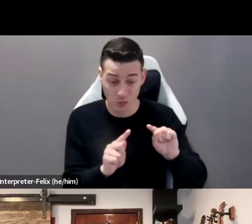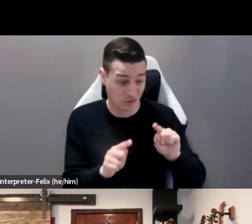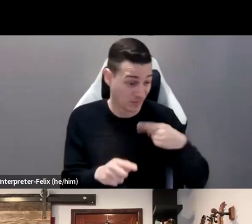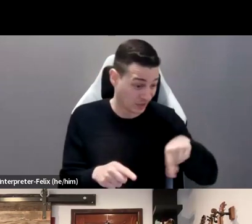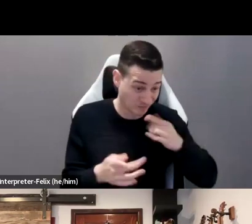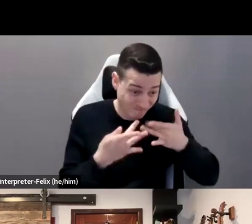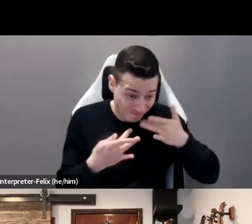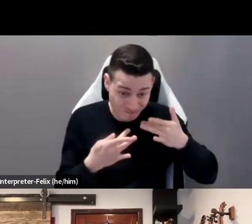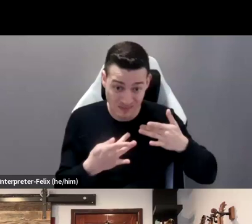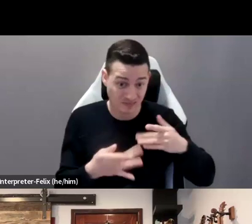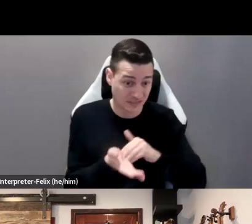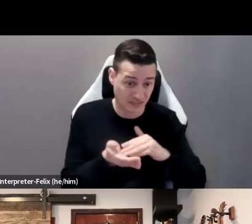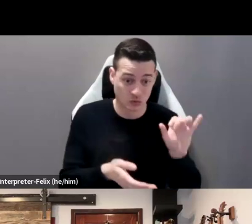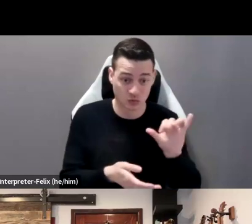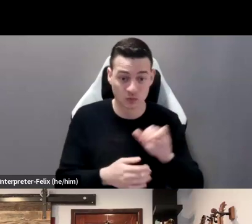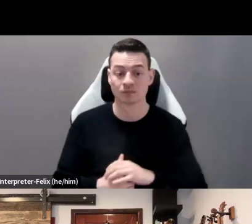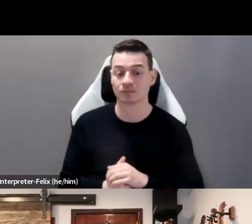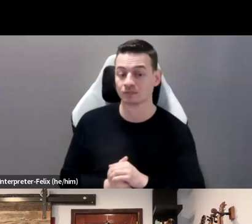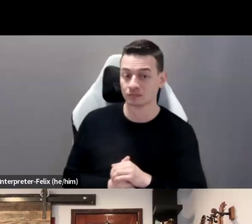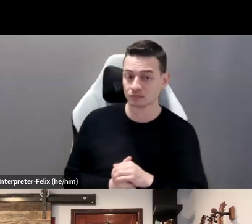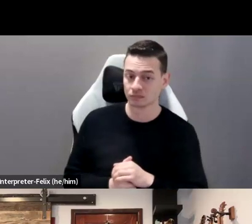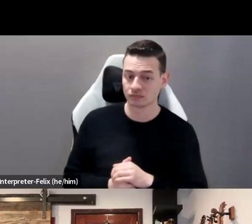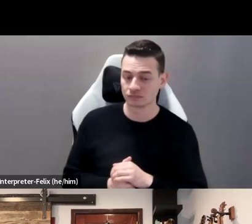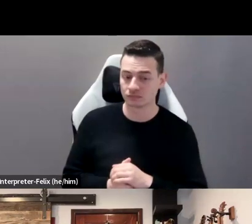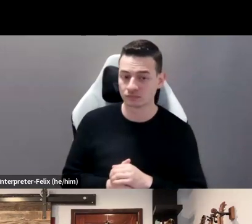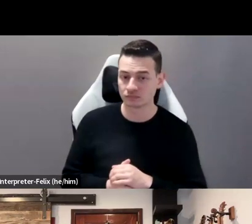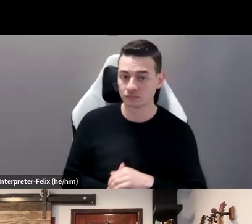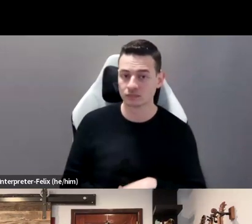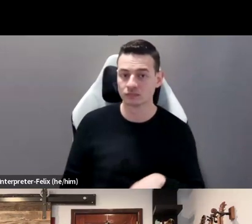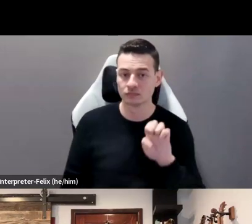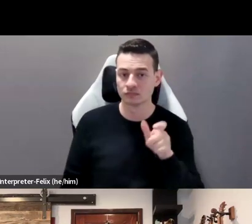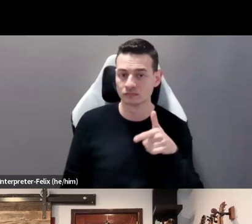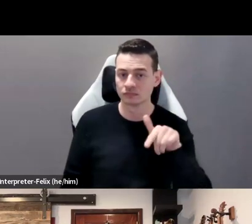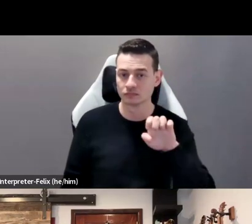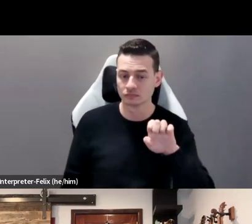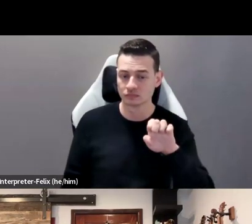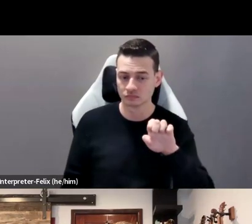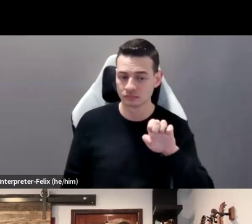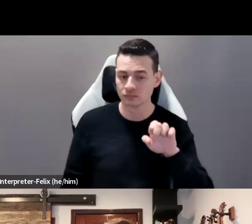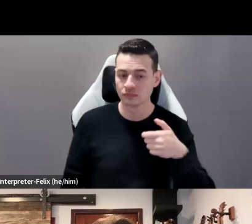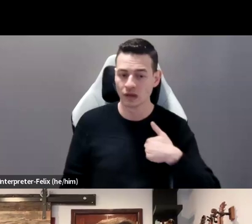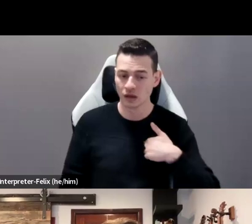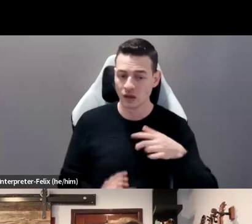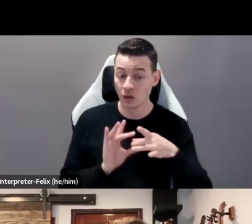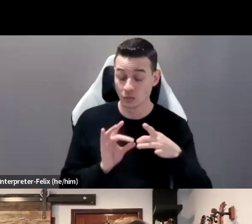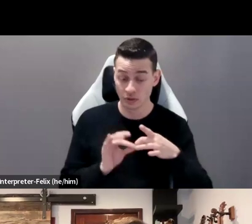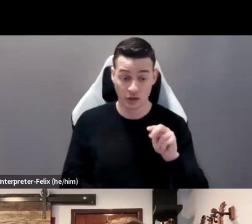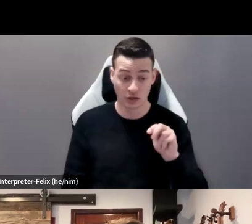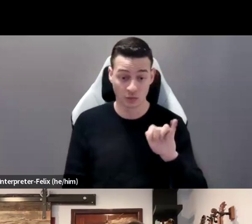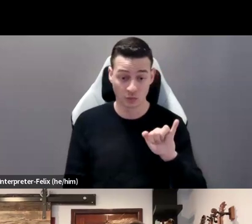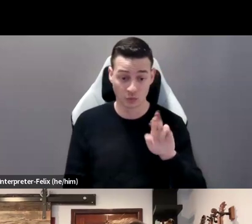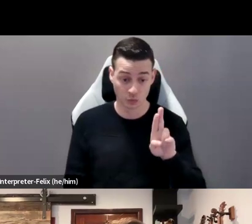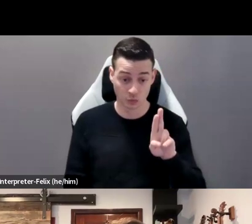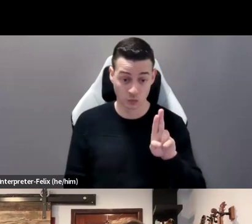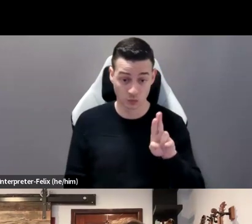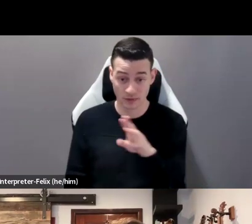as director of, has a couple of kind of positions. But the thing about NYU and Medicaid